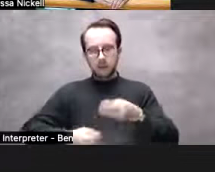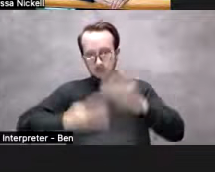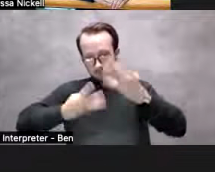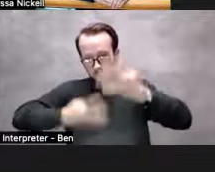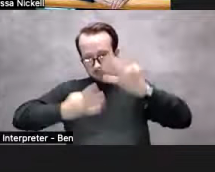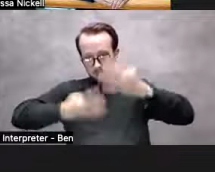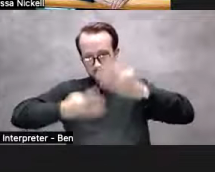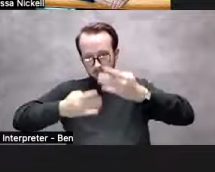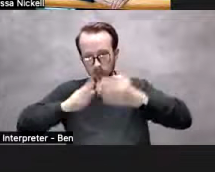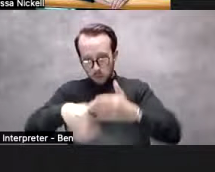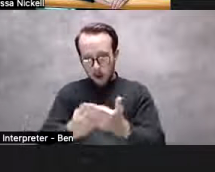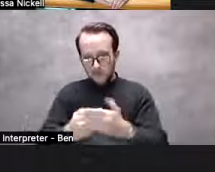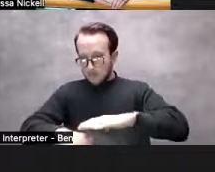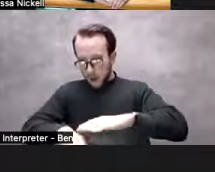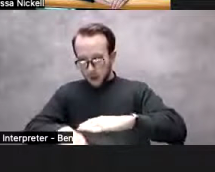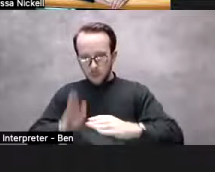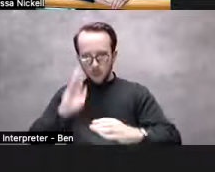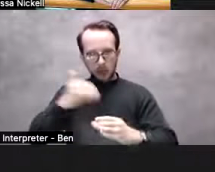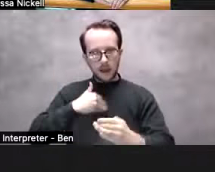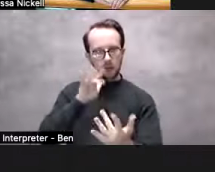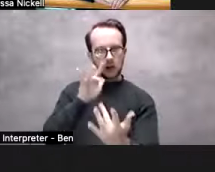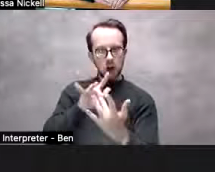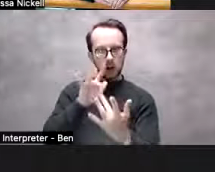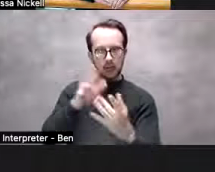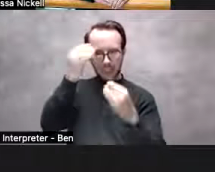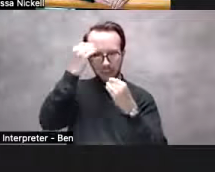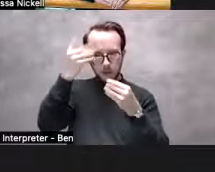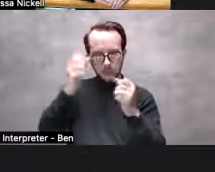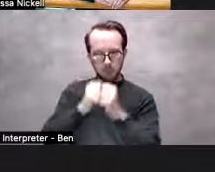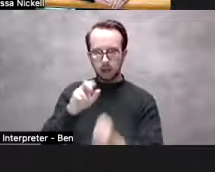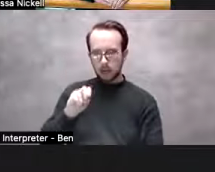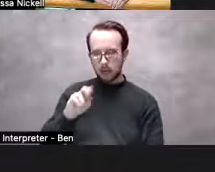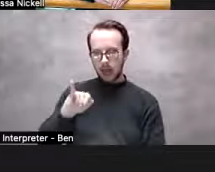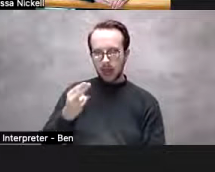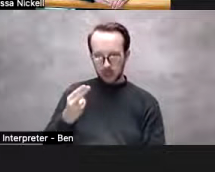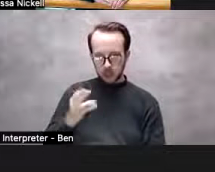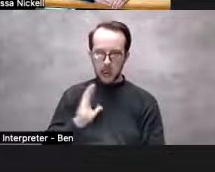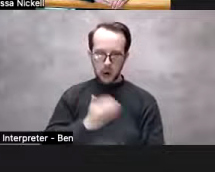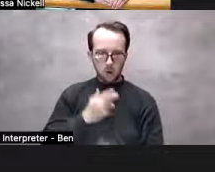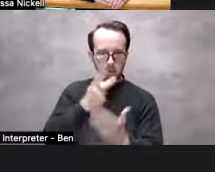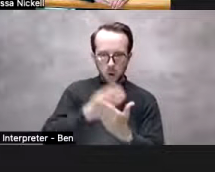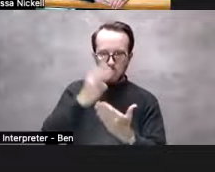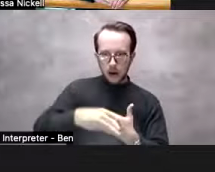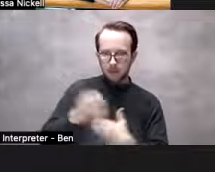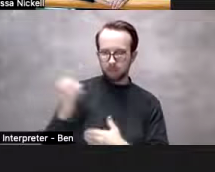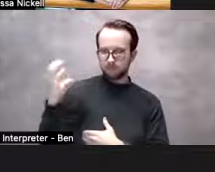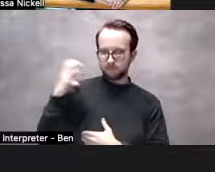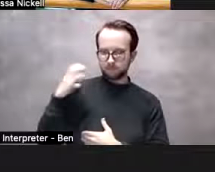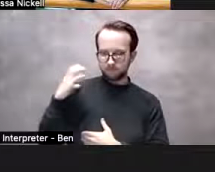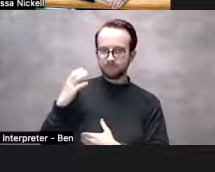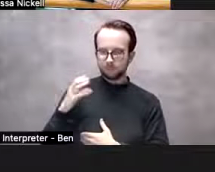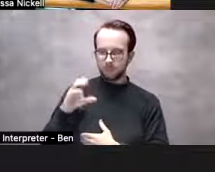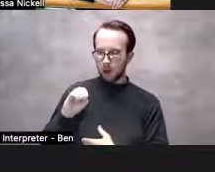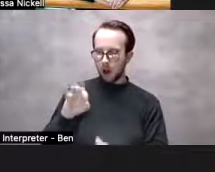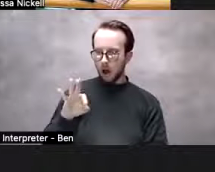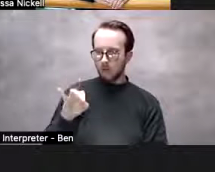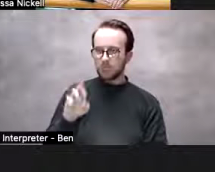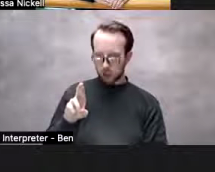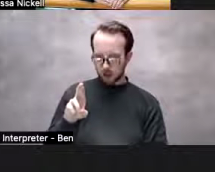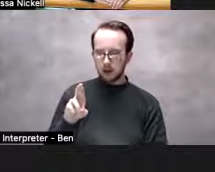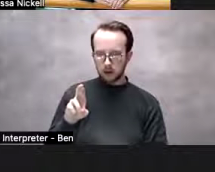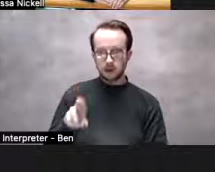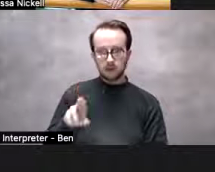it'll actually give you contact information at NIH. These would be program officers that you can contact if you want to get